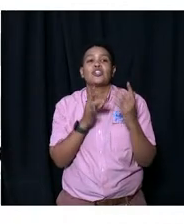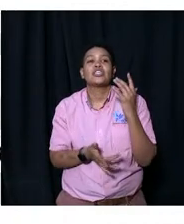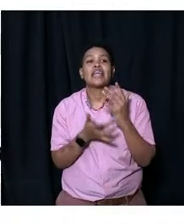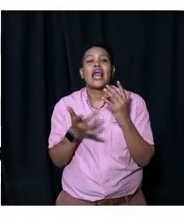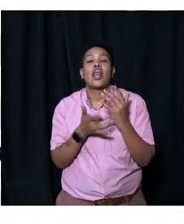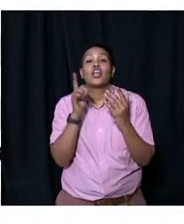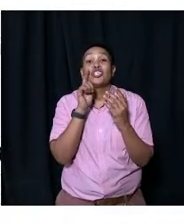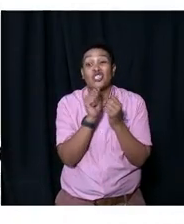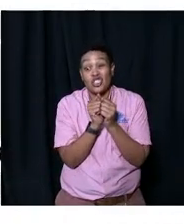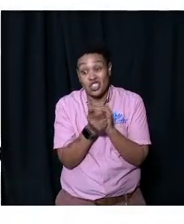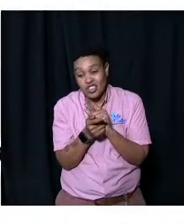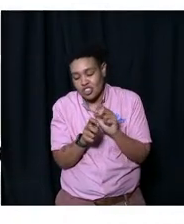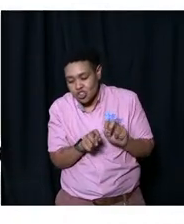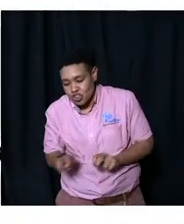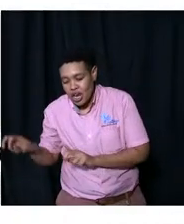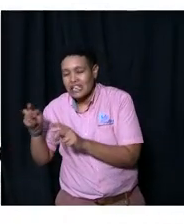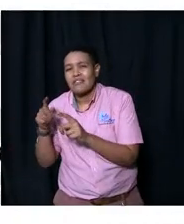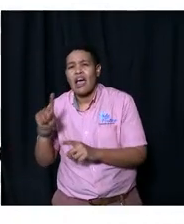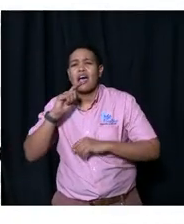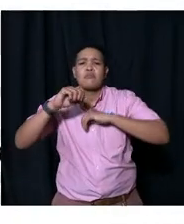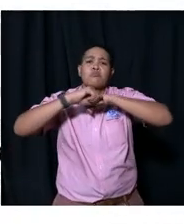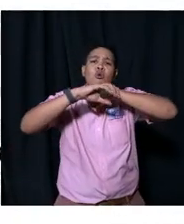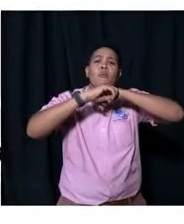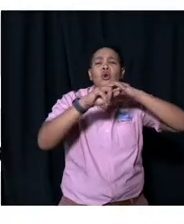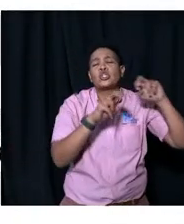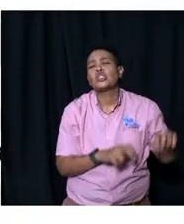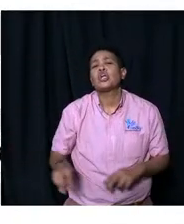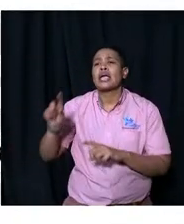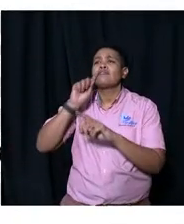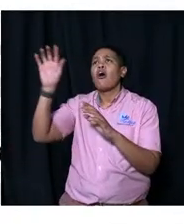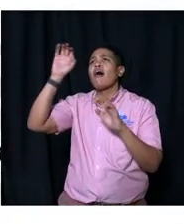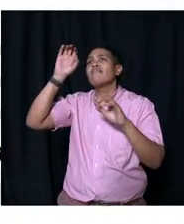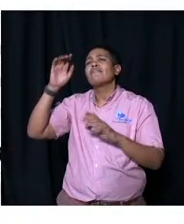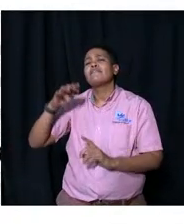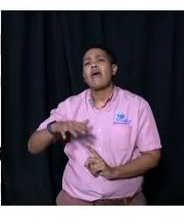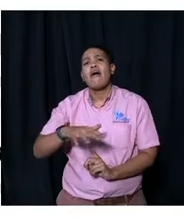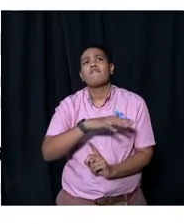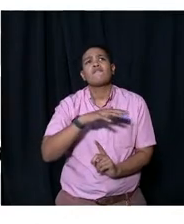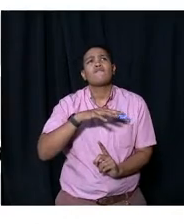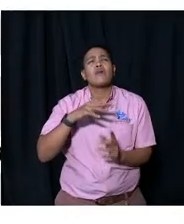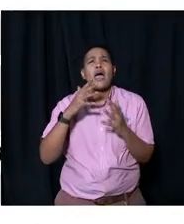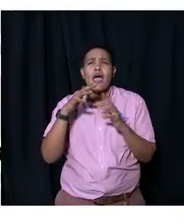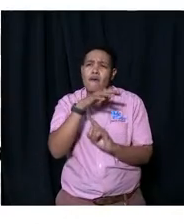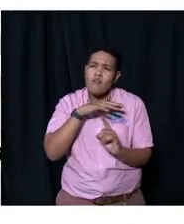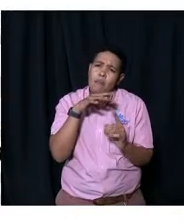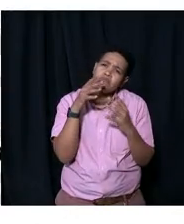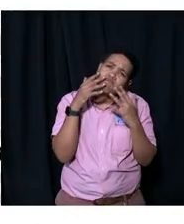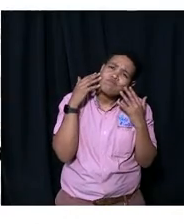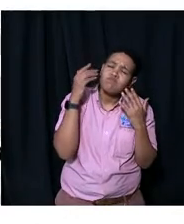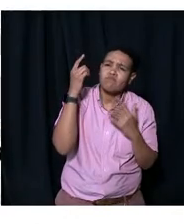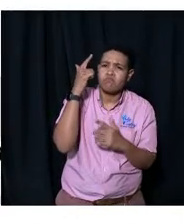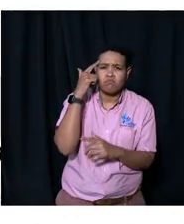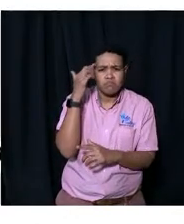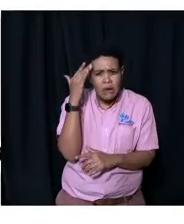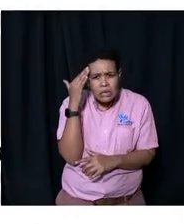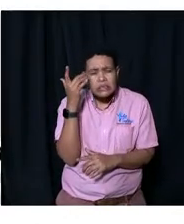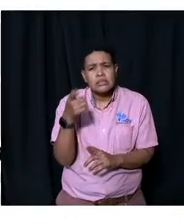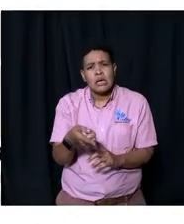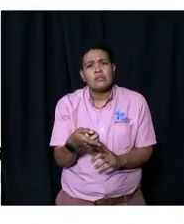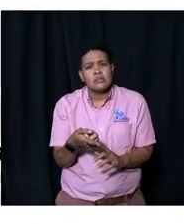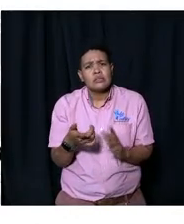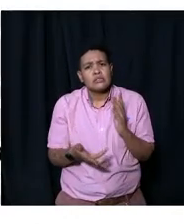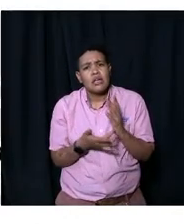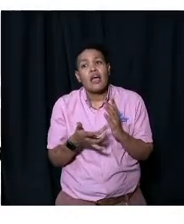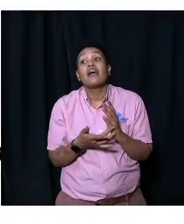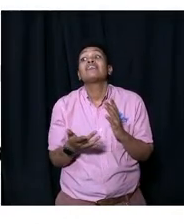transfer. And this speaks to promoting the transfer of environmentally sound technologies for mitigating and adapting to climate change